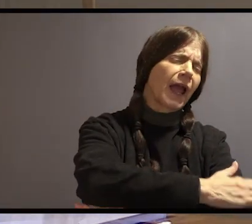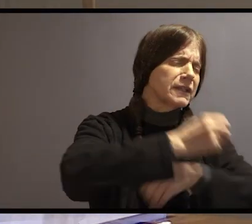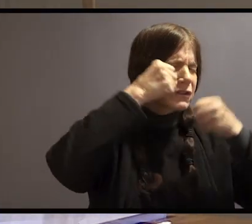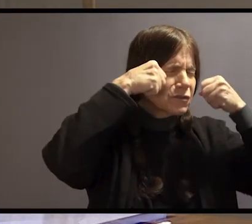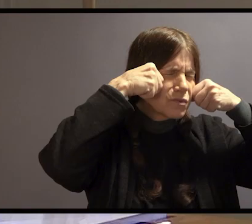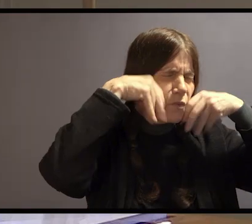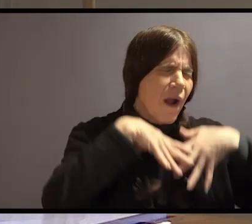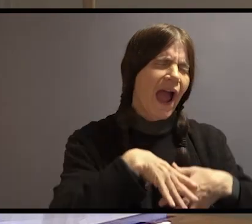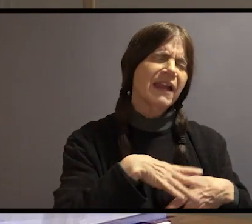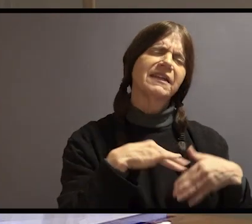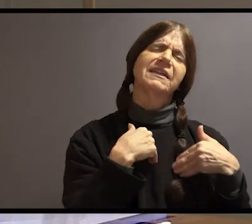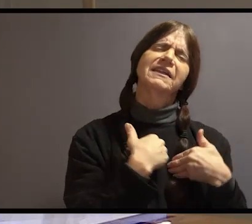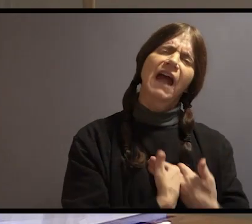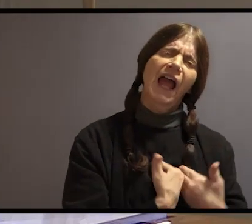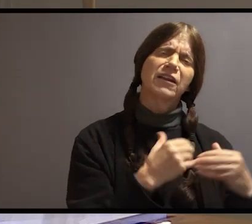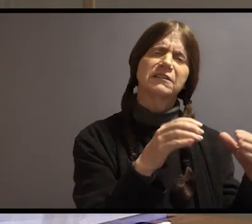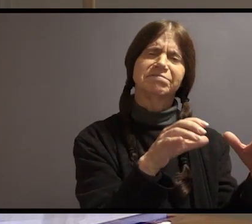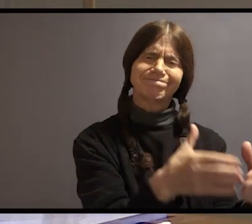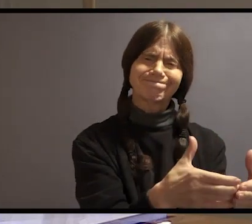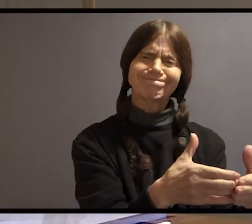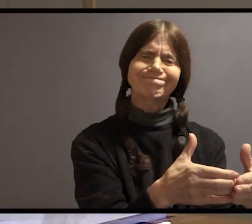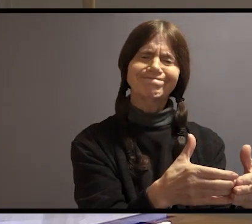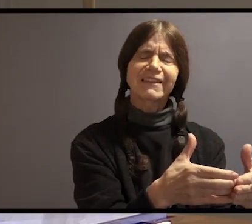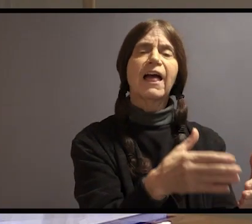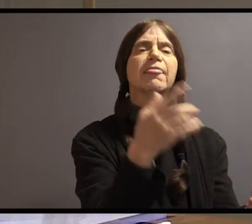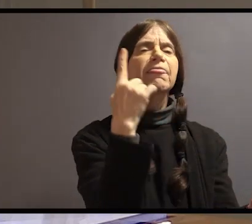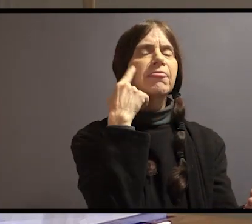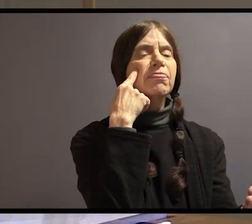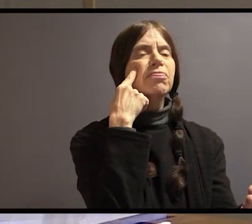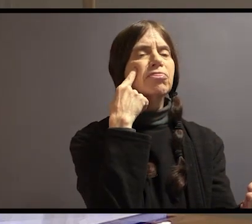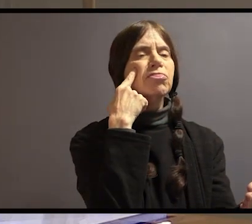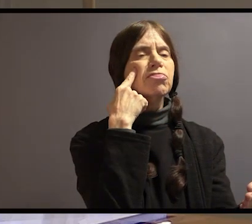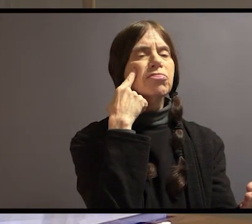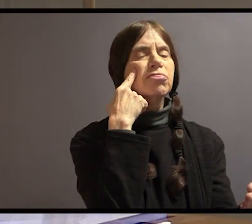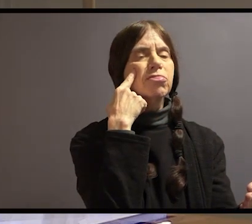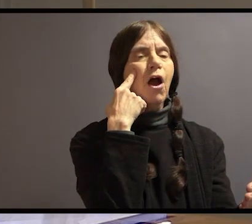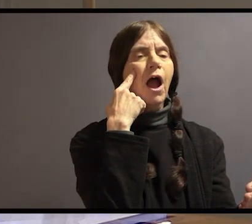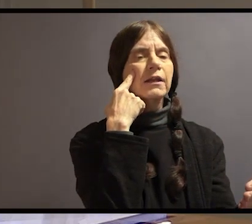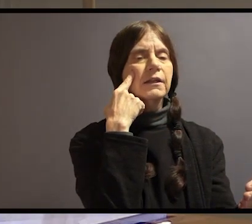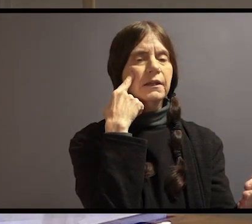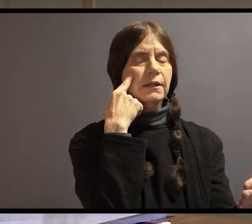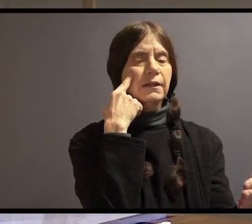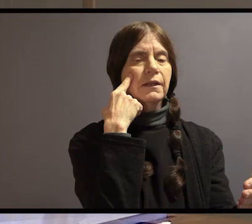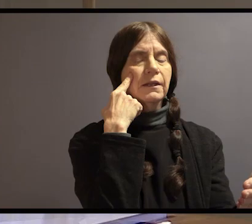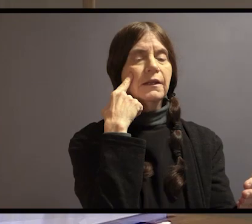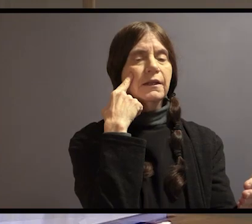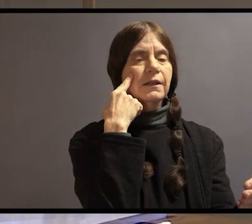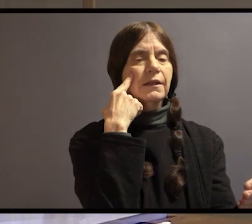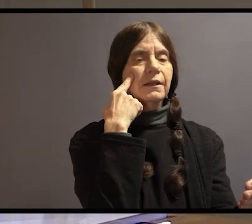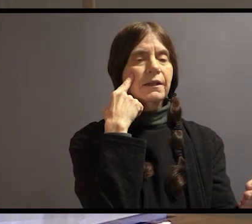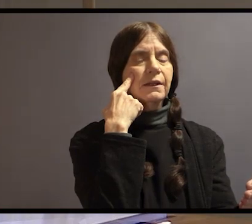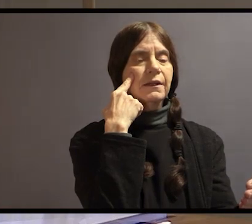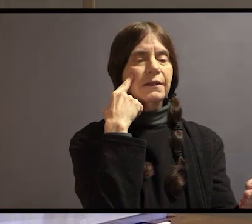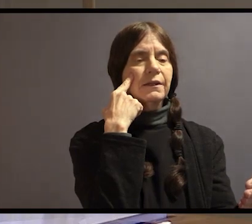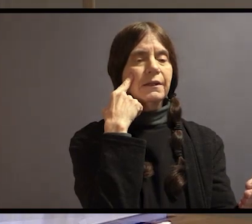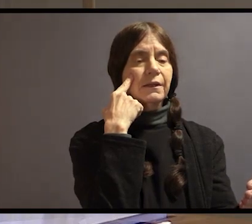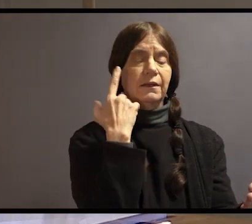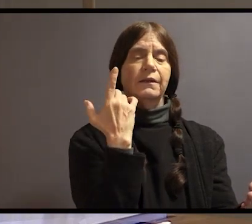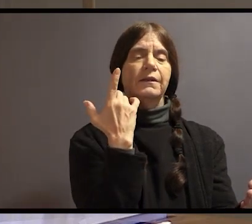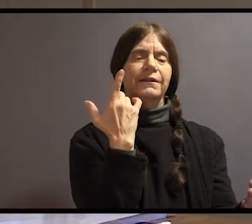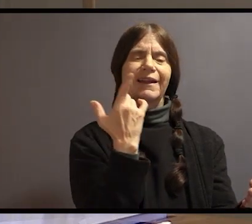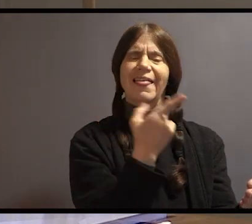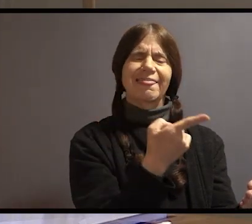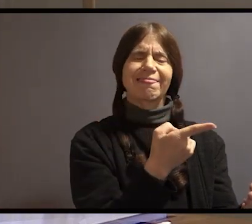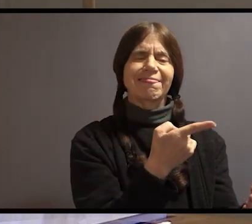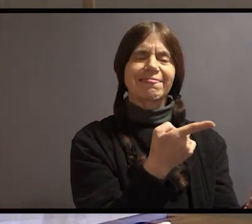hot sun, they saw they got paid just as much as those who had only done an hour's worth